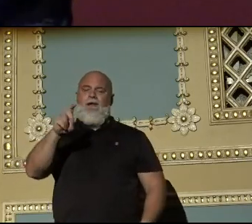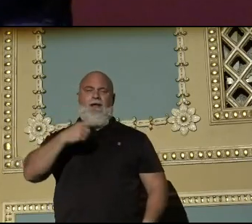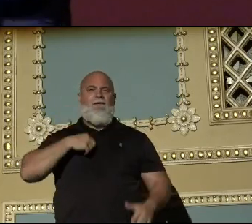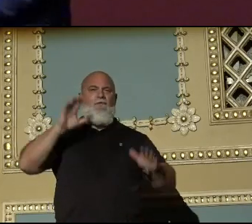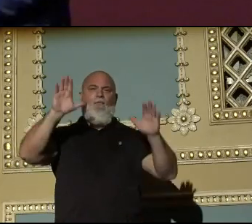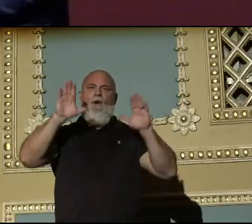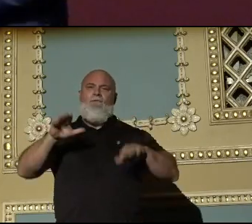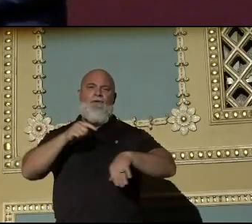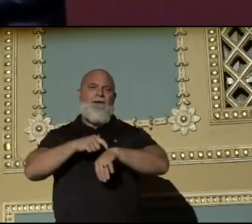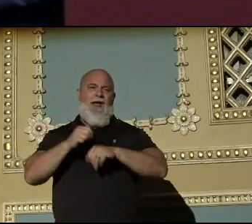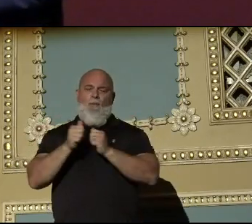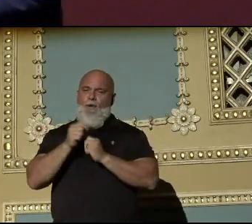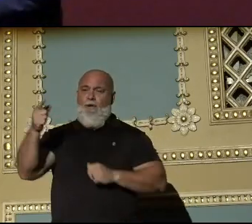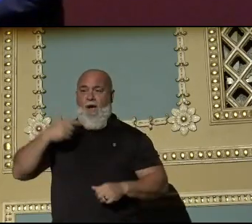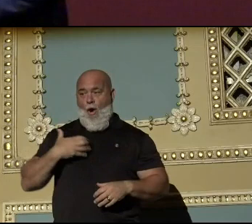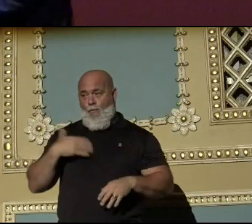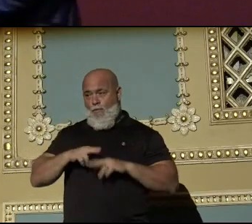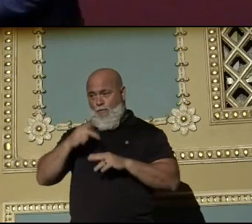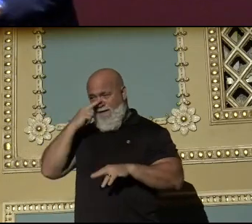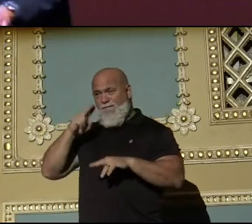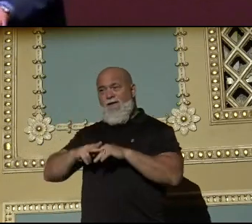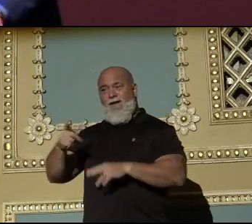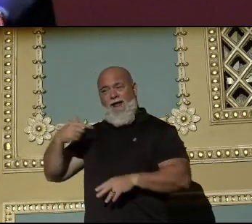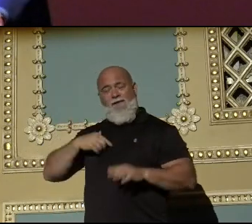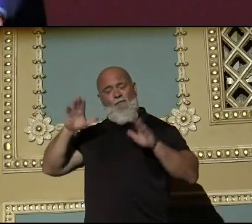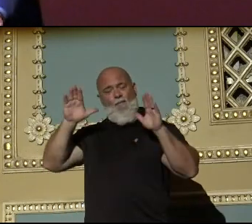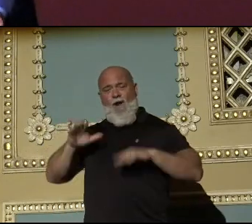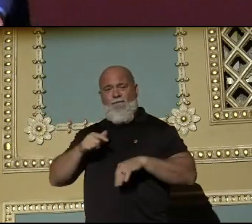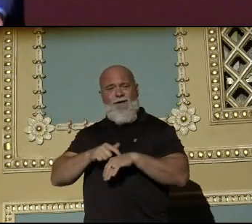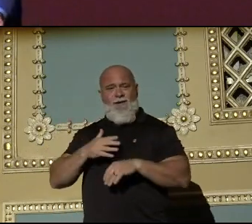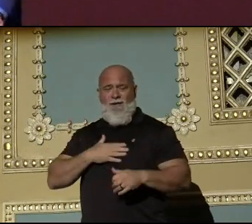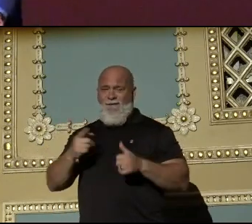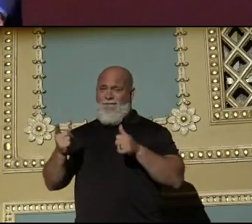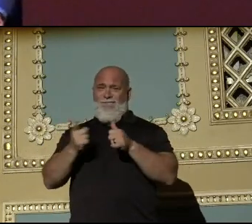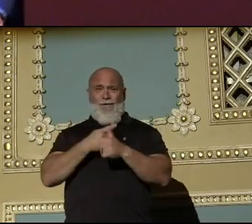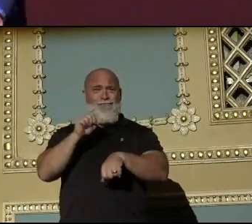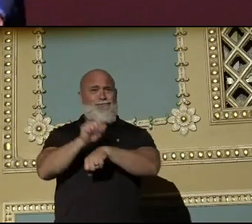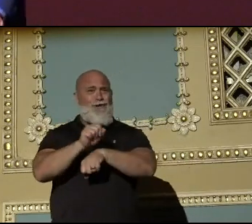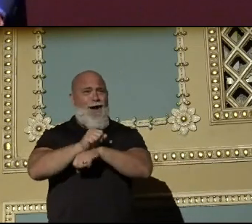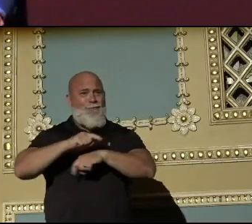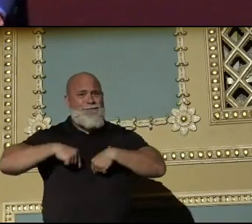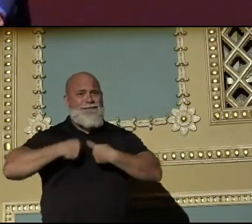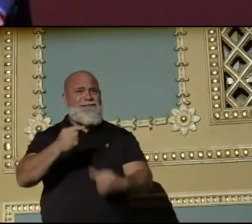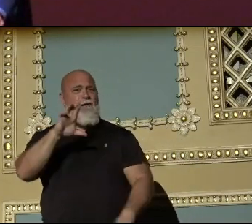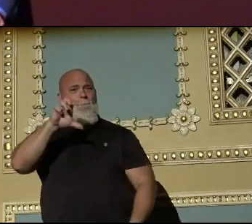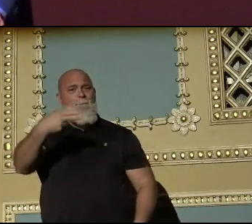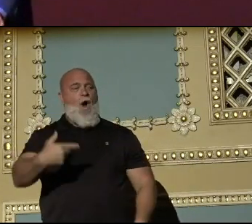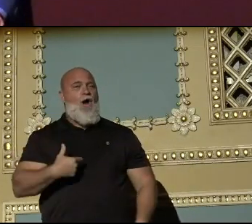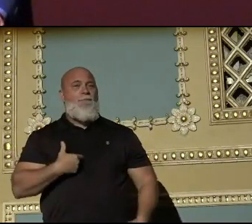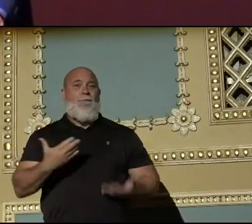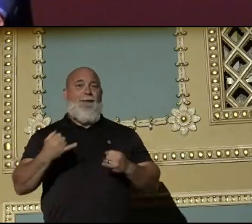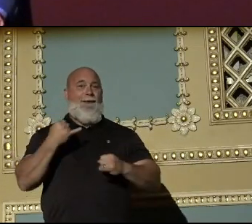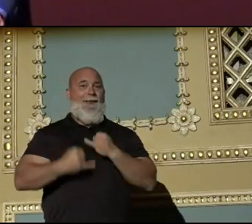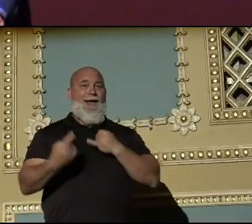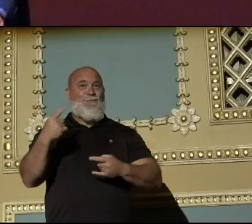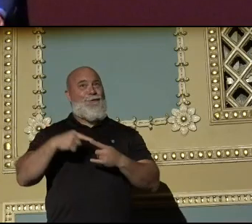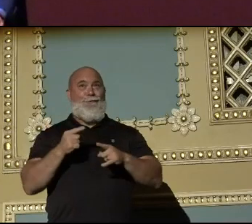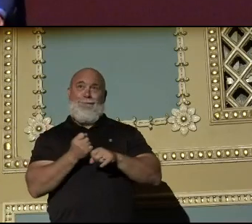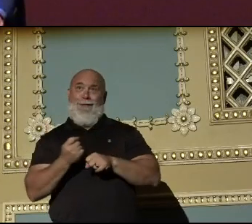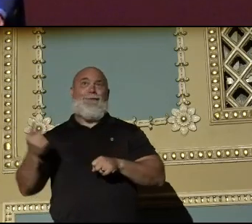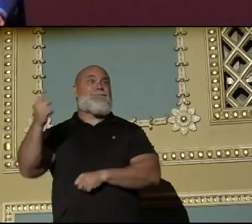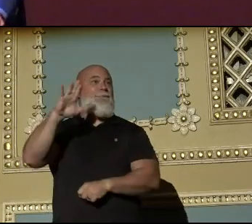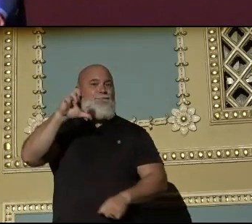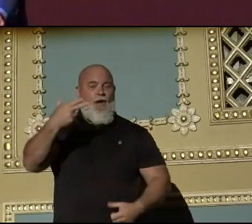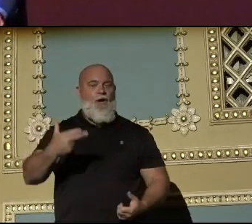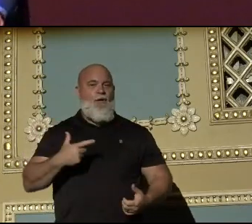had a great time with you. I hope you had fun. I had a great time, man. I told you this is the first gig I've done since March. Might be the last one until next March.